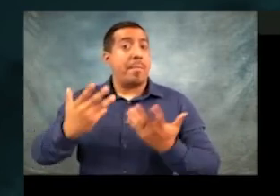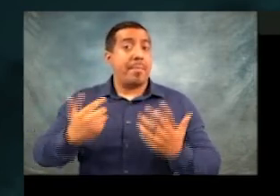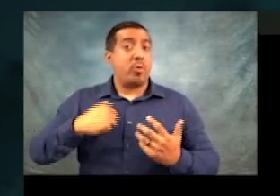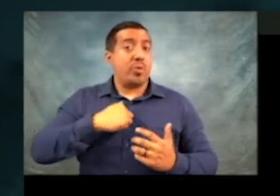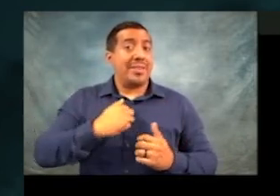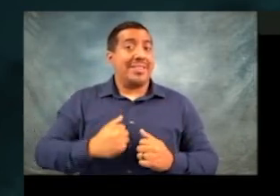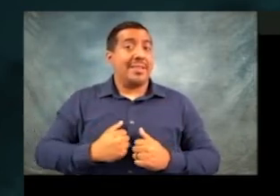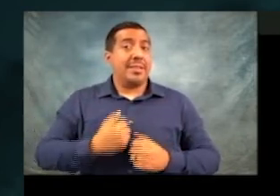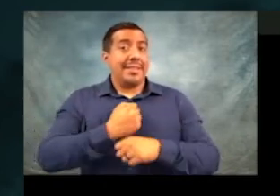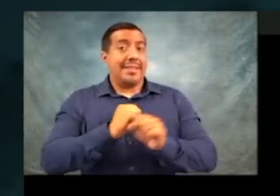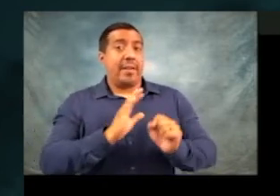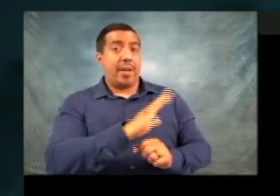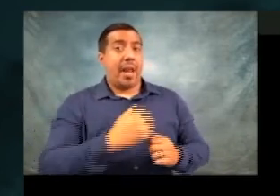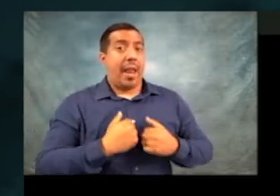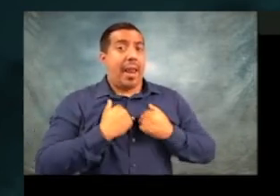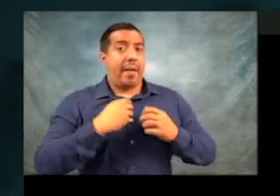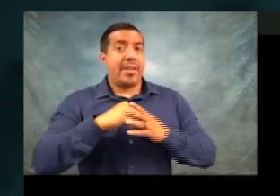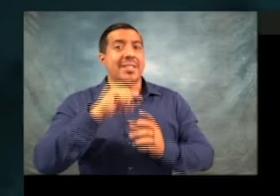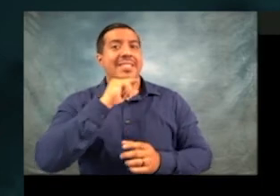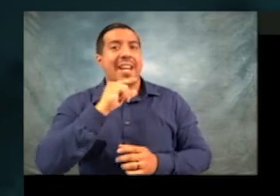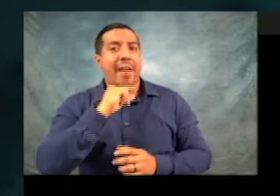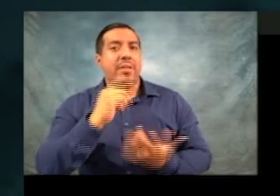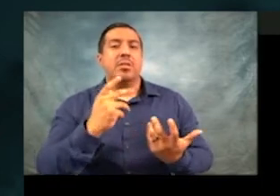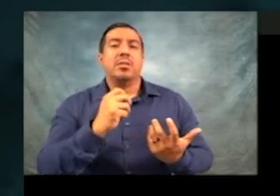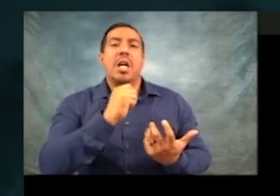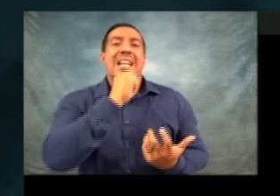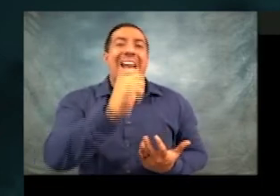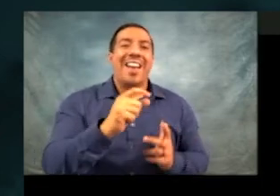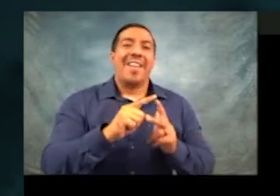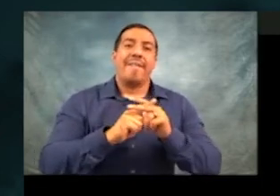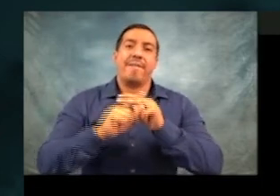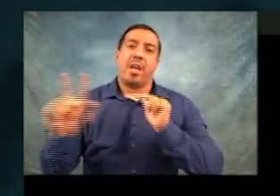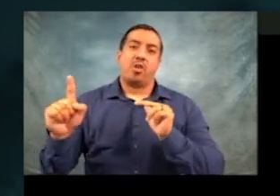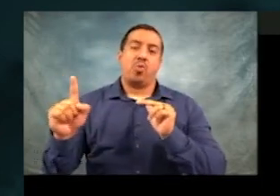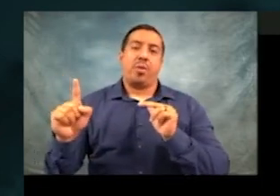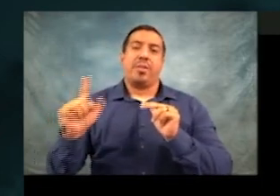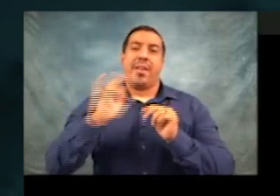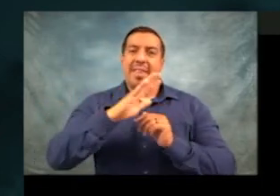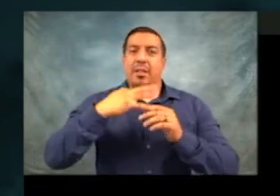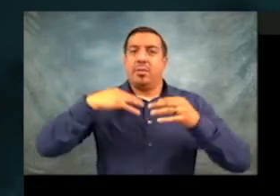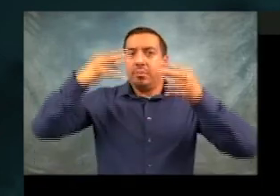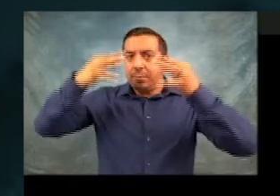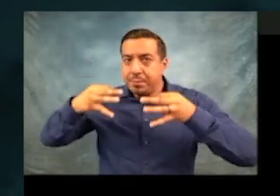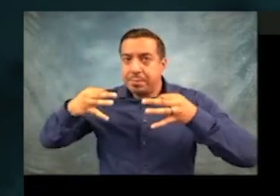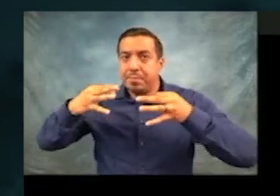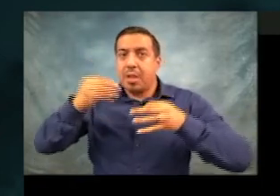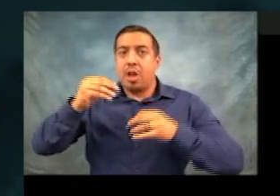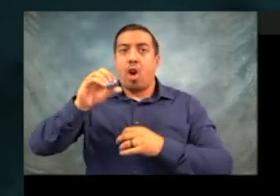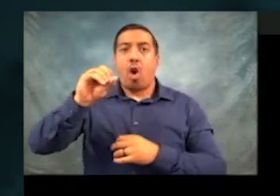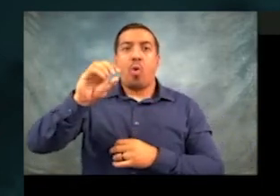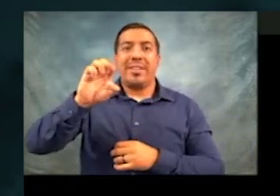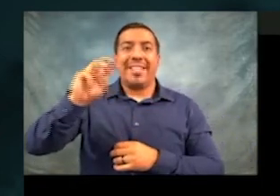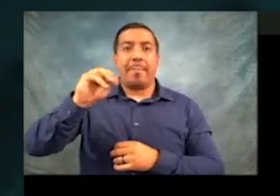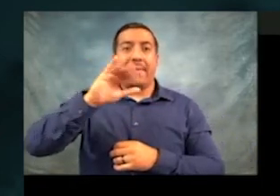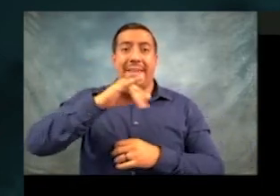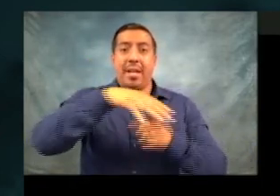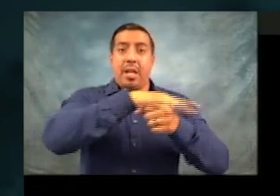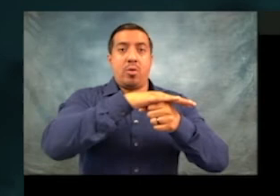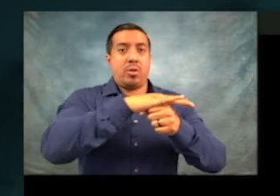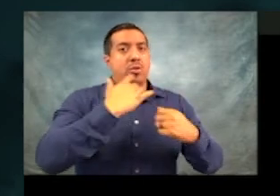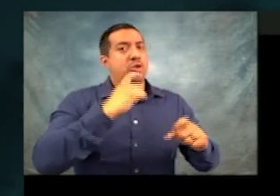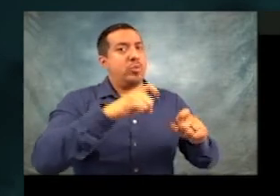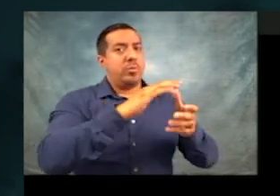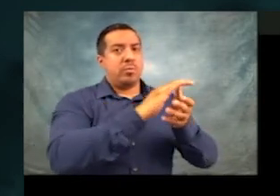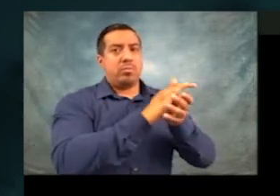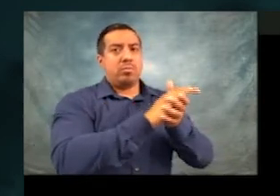in and around the Houston Galveston area through the non-evacuation decision. And the emergency managers in that area really deserve a lot